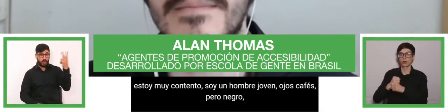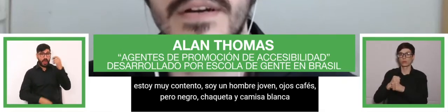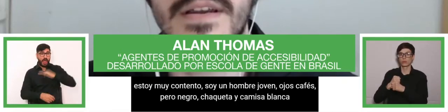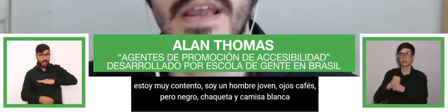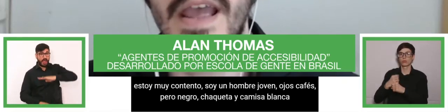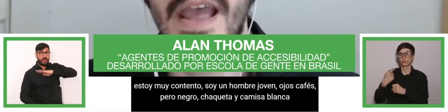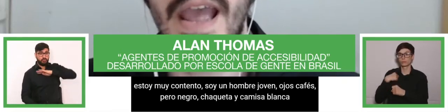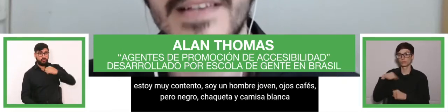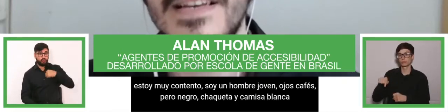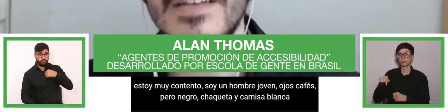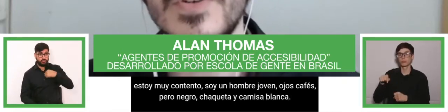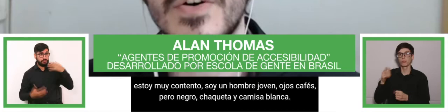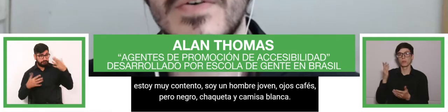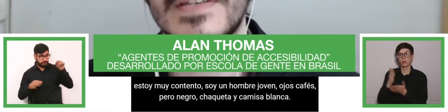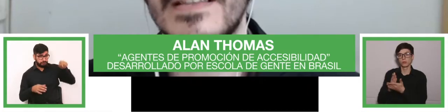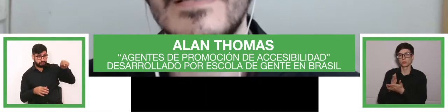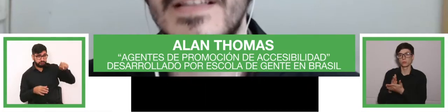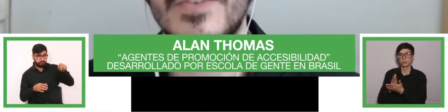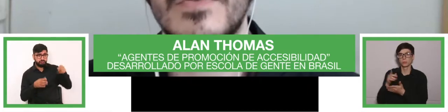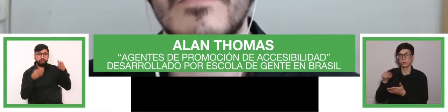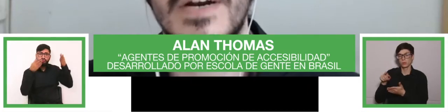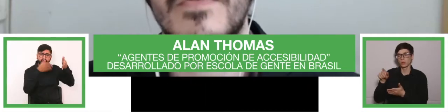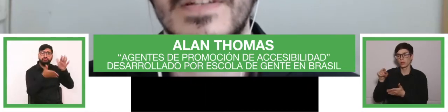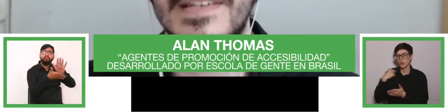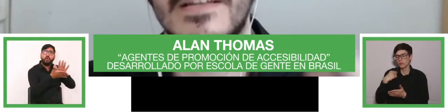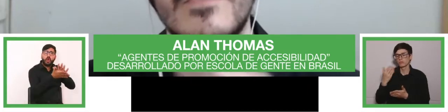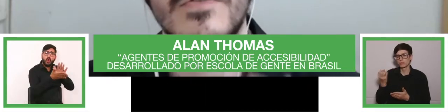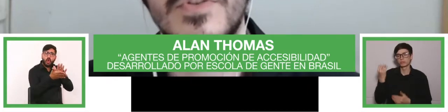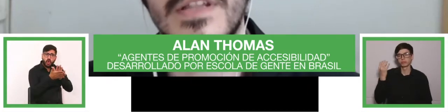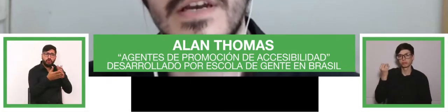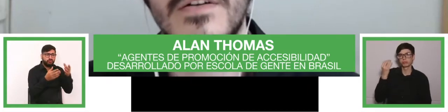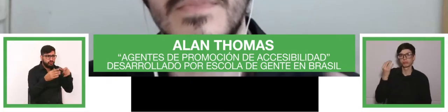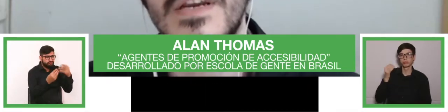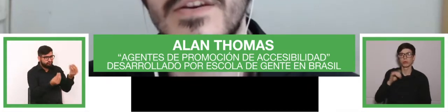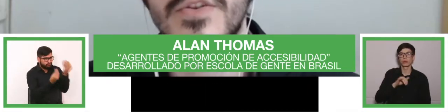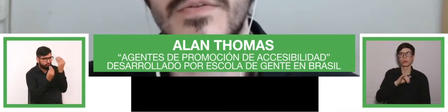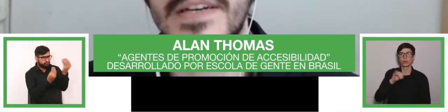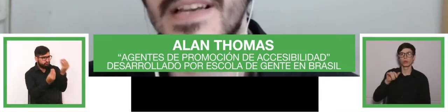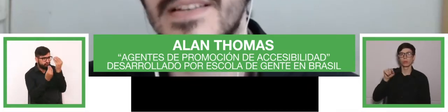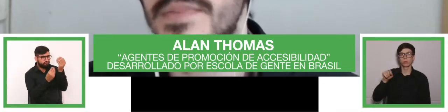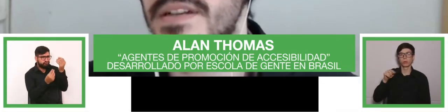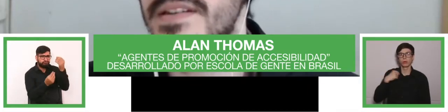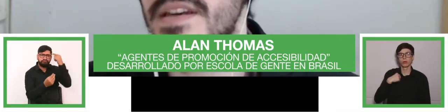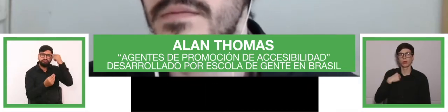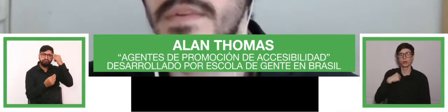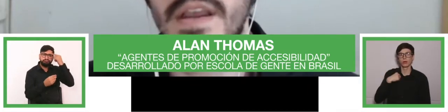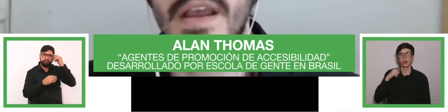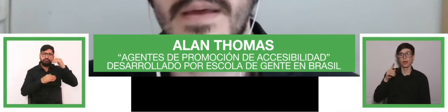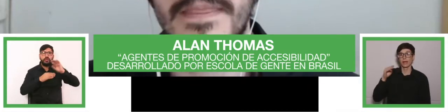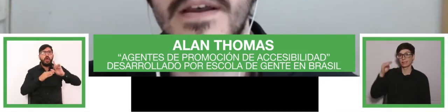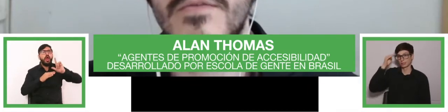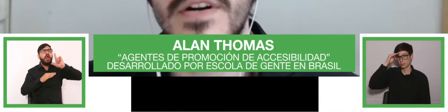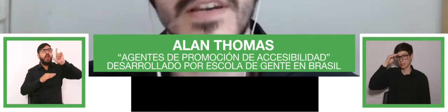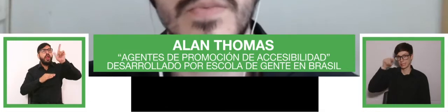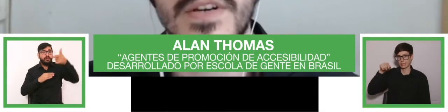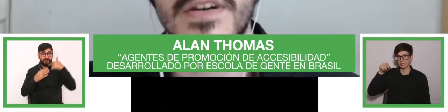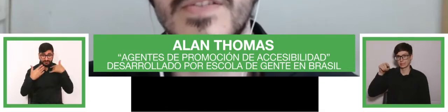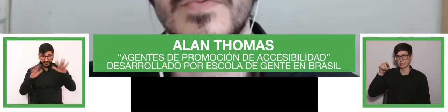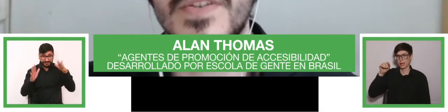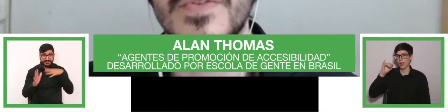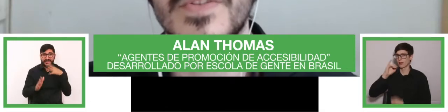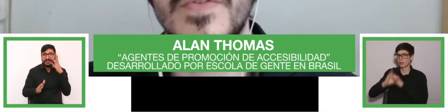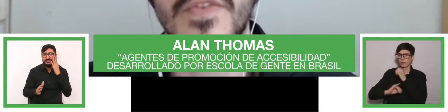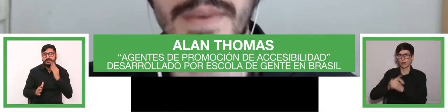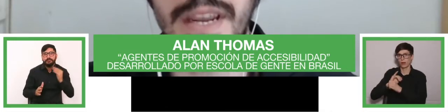full-time. As the NGO is an international reference in inclusion and communicational accessibility, the work experience